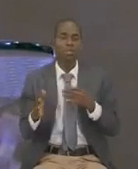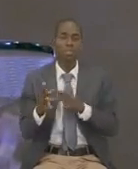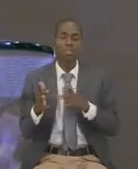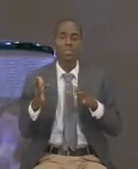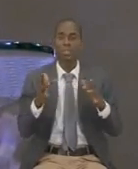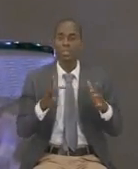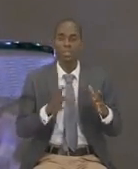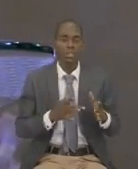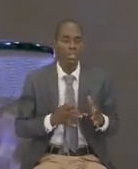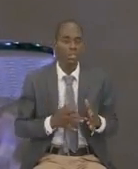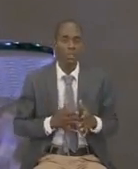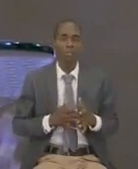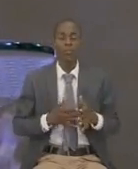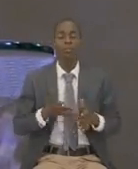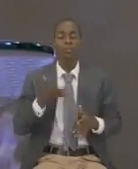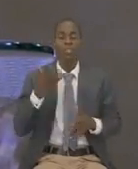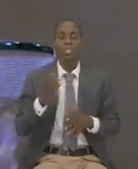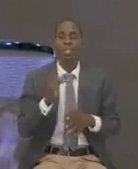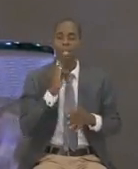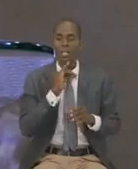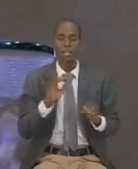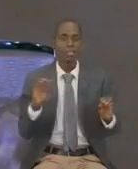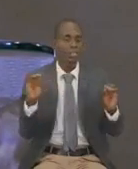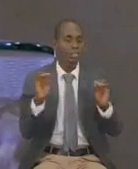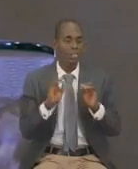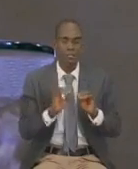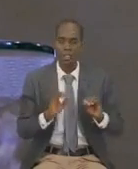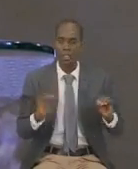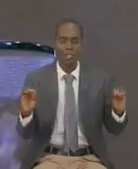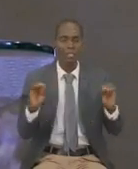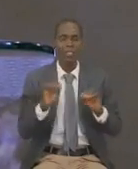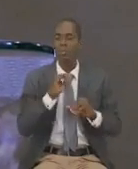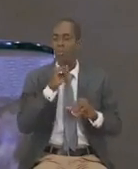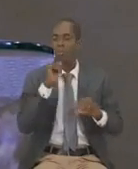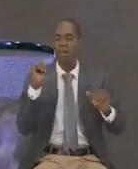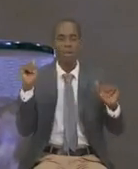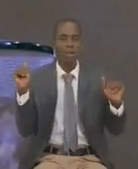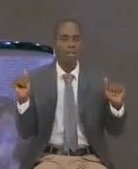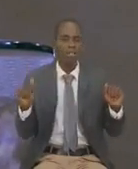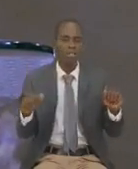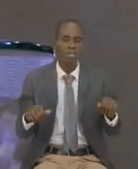of Jesus, there is nothing